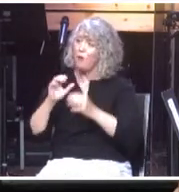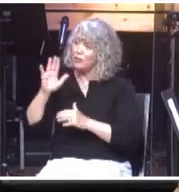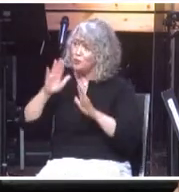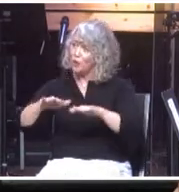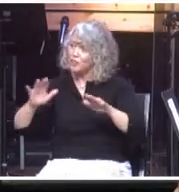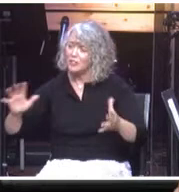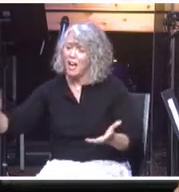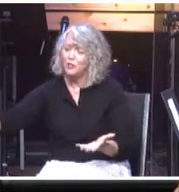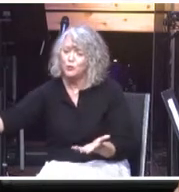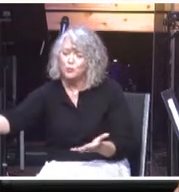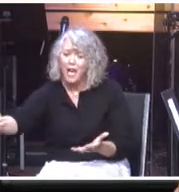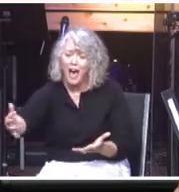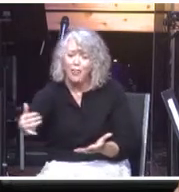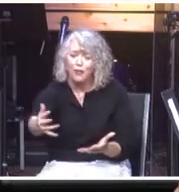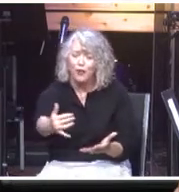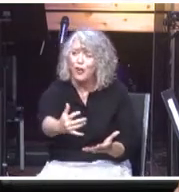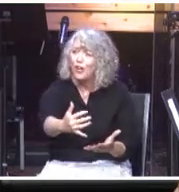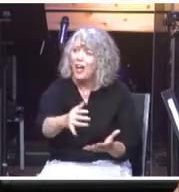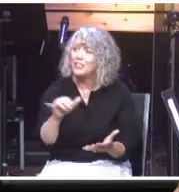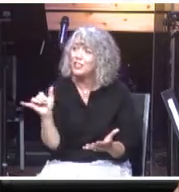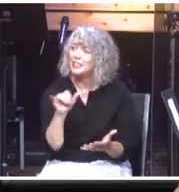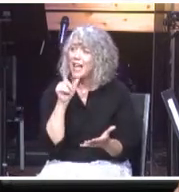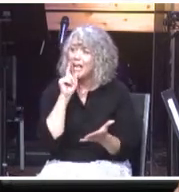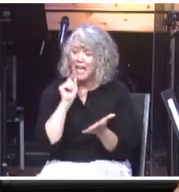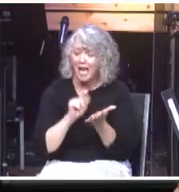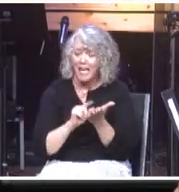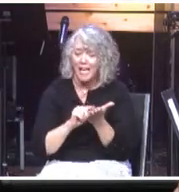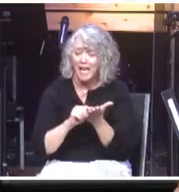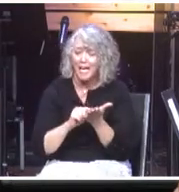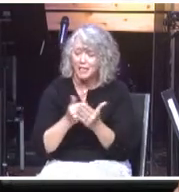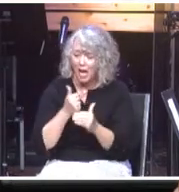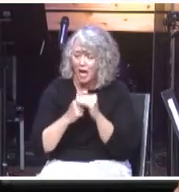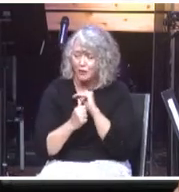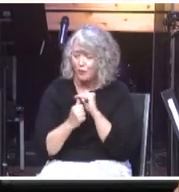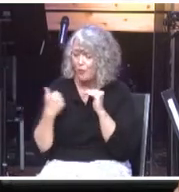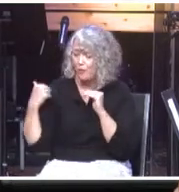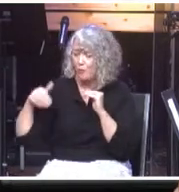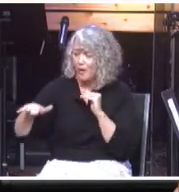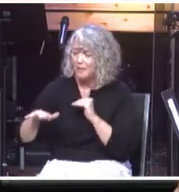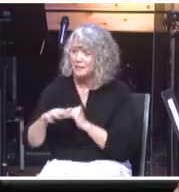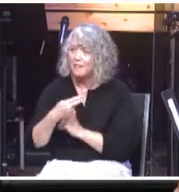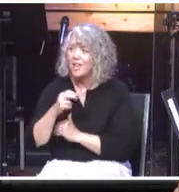together, just as a hen gathers her brood under her wings,